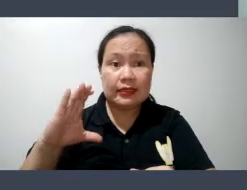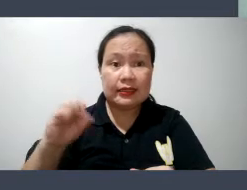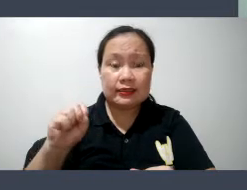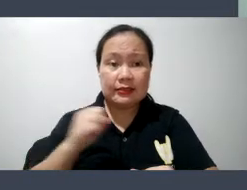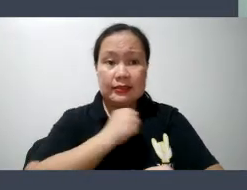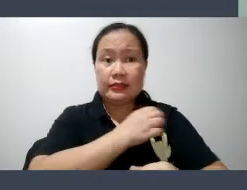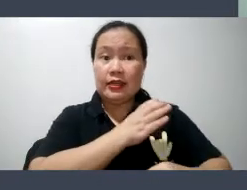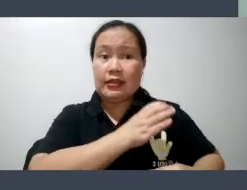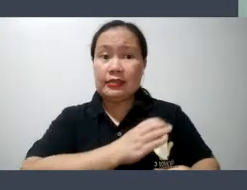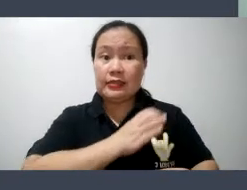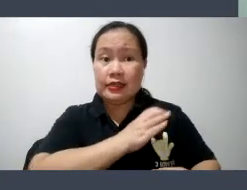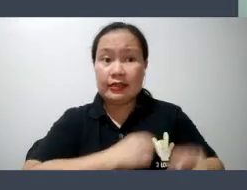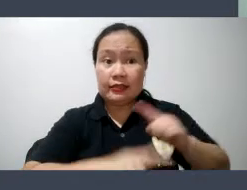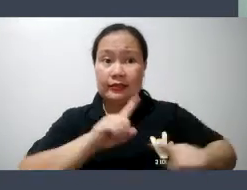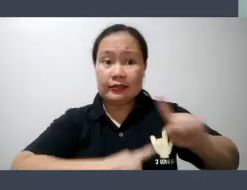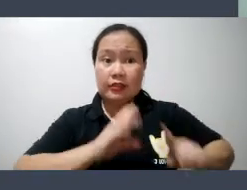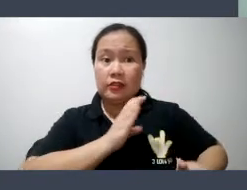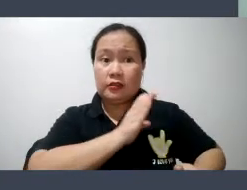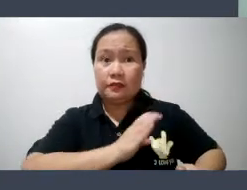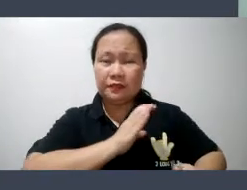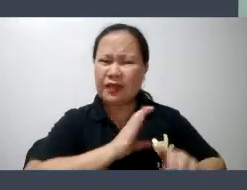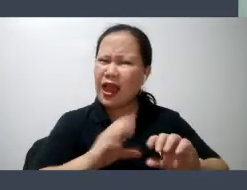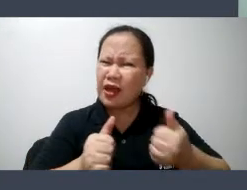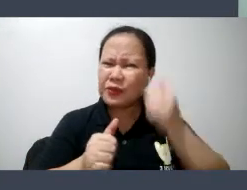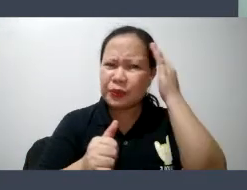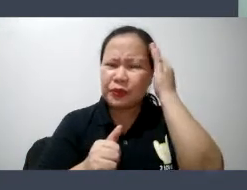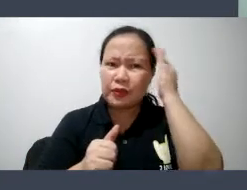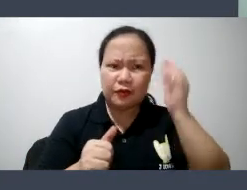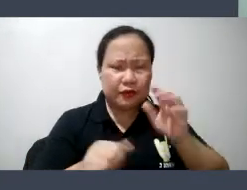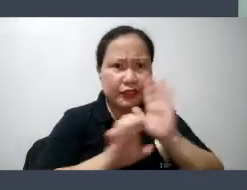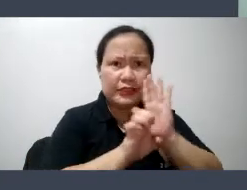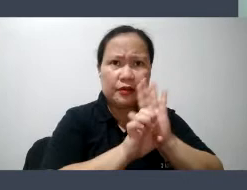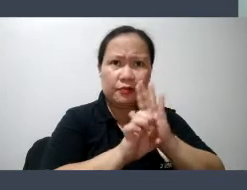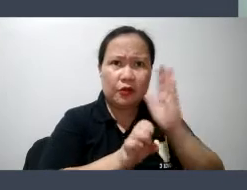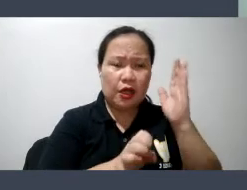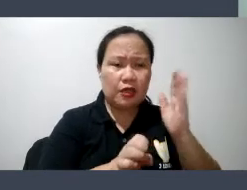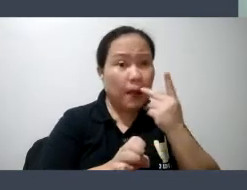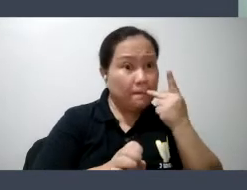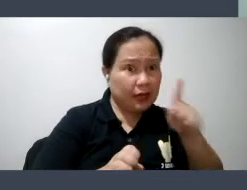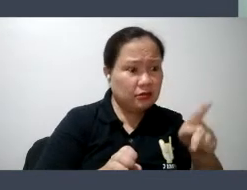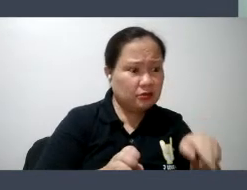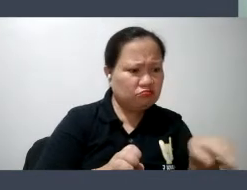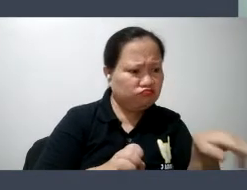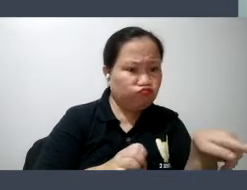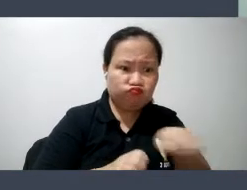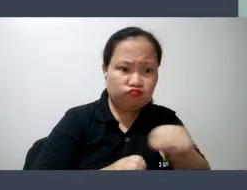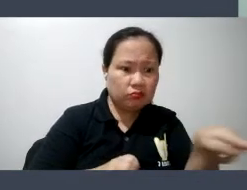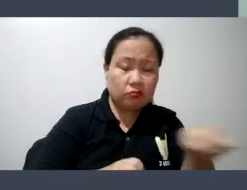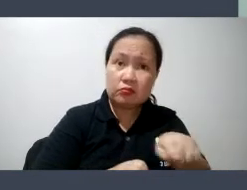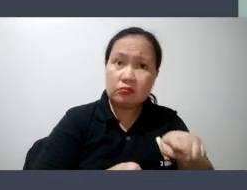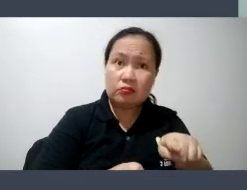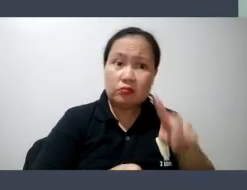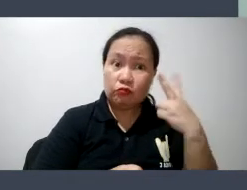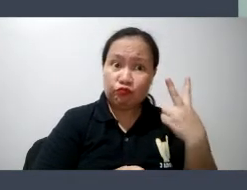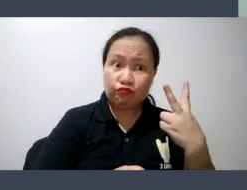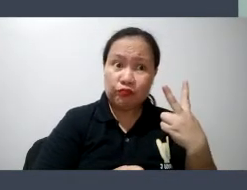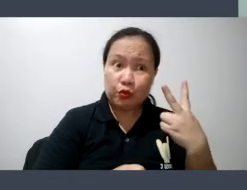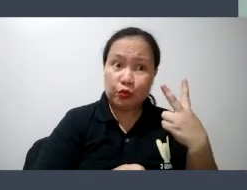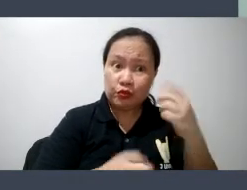Okay. How did you know that? For instance, pens. They are used